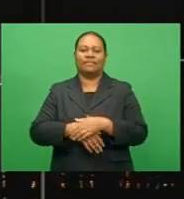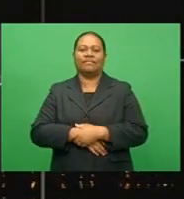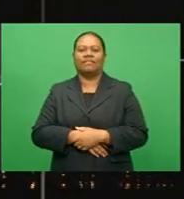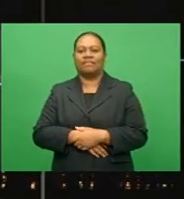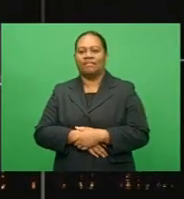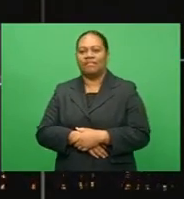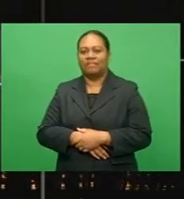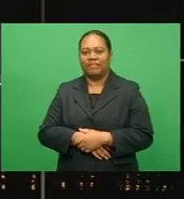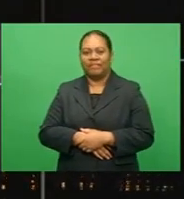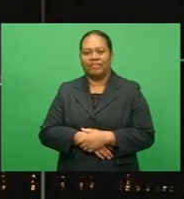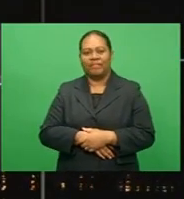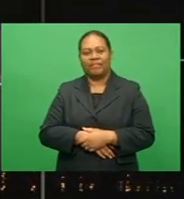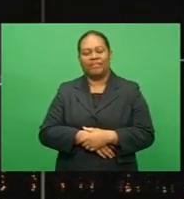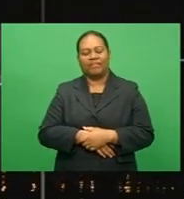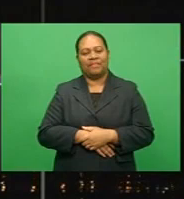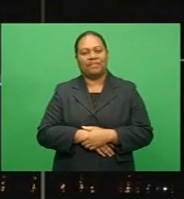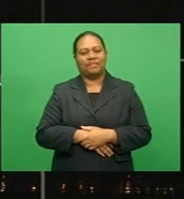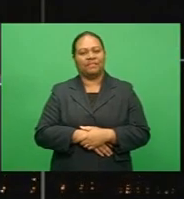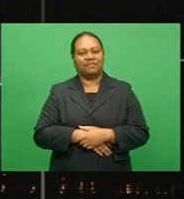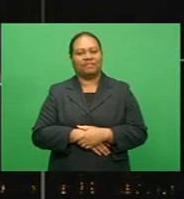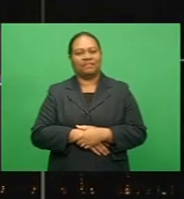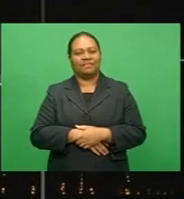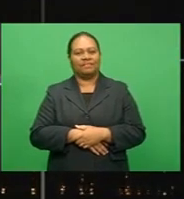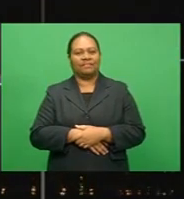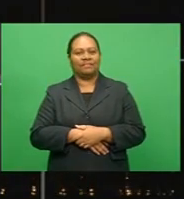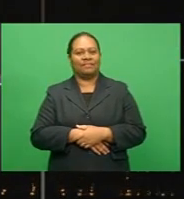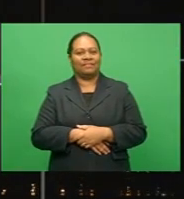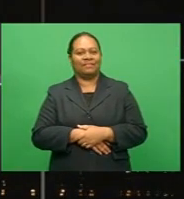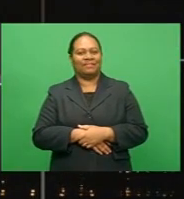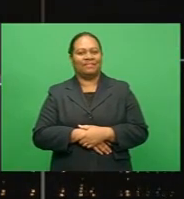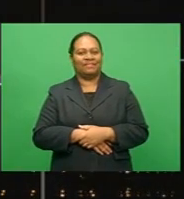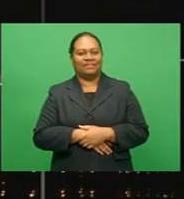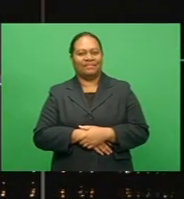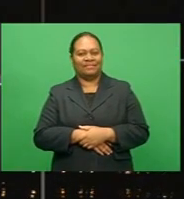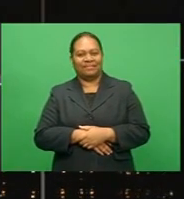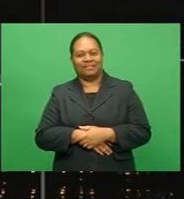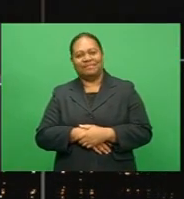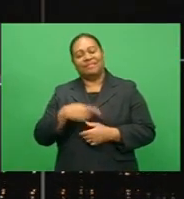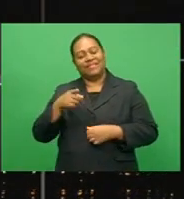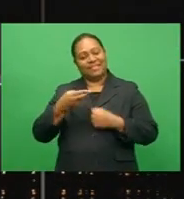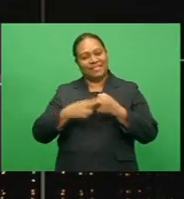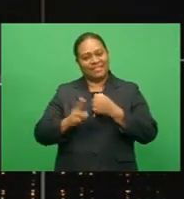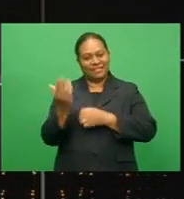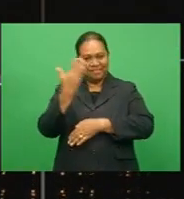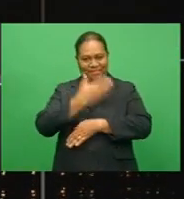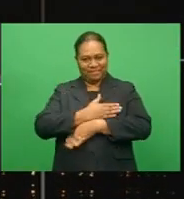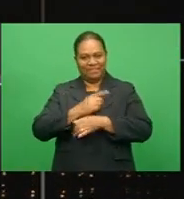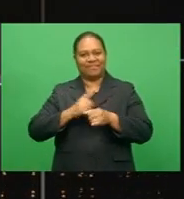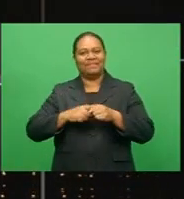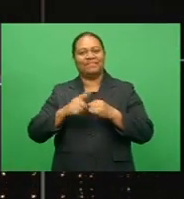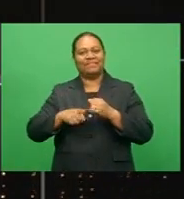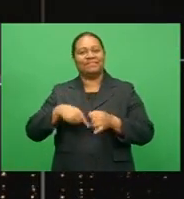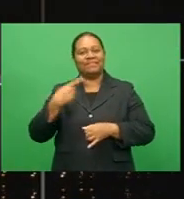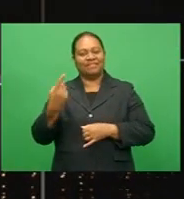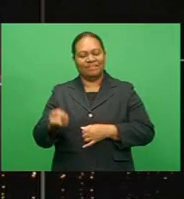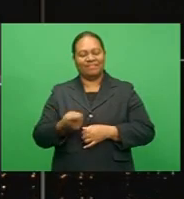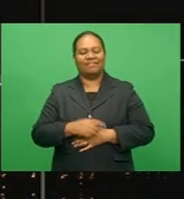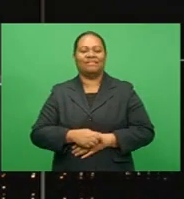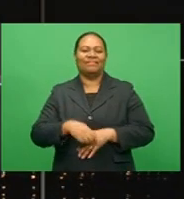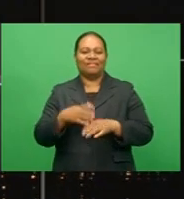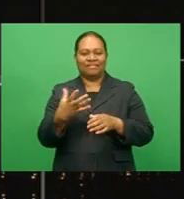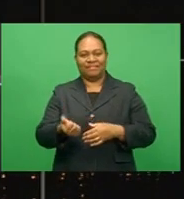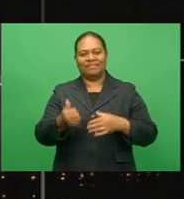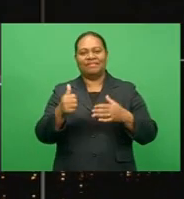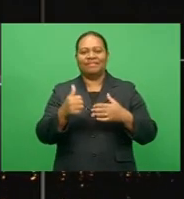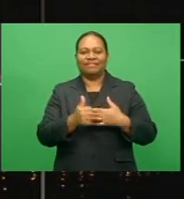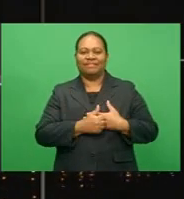fbcnews@fbc.com.fj, by Facebook page FBC News, and our Twitter page at FBC_news. That's the news for tonight. Until tomorrow, from the team and I, have a safe